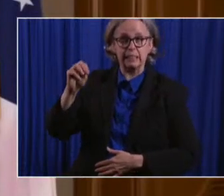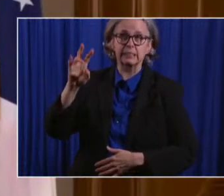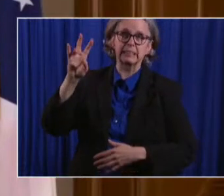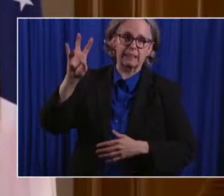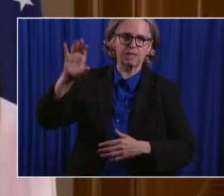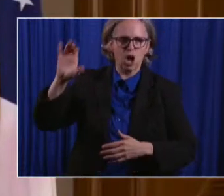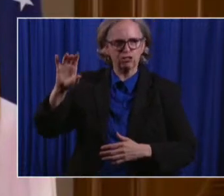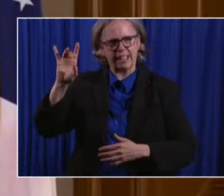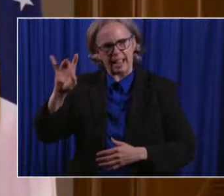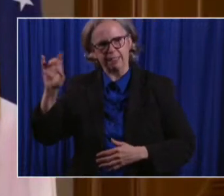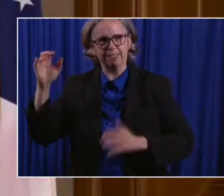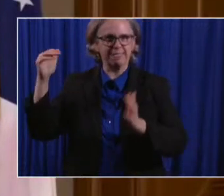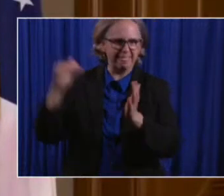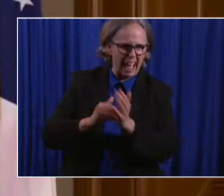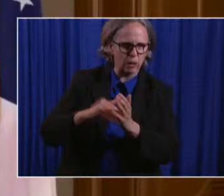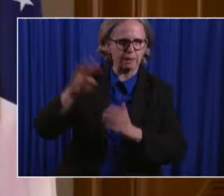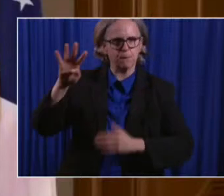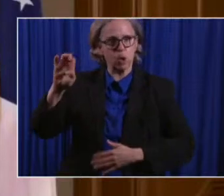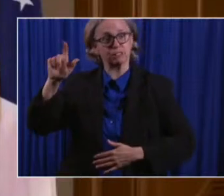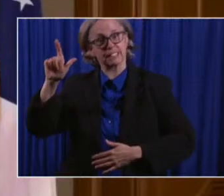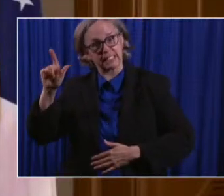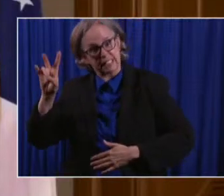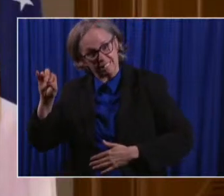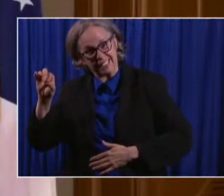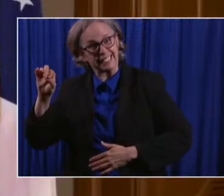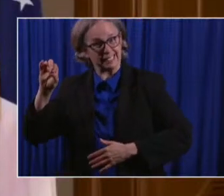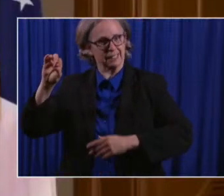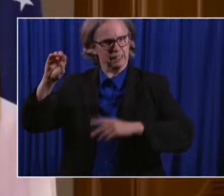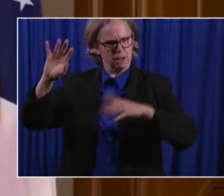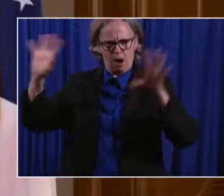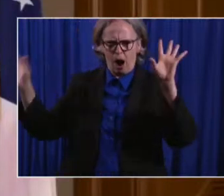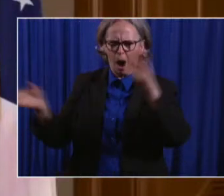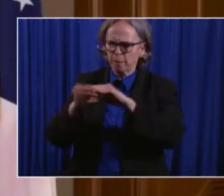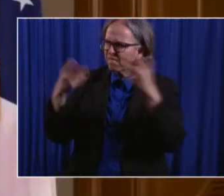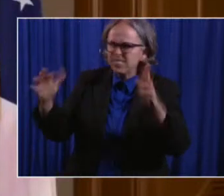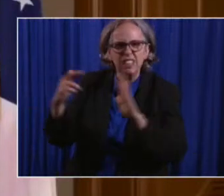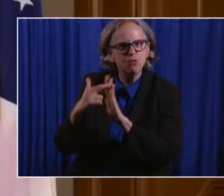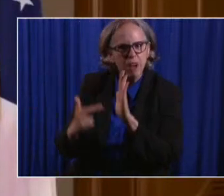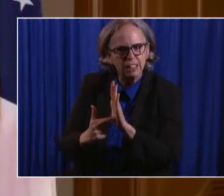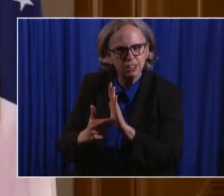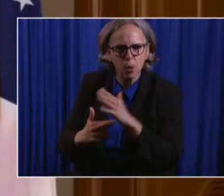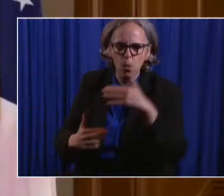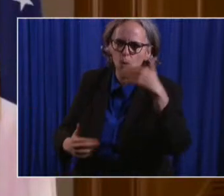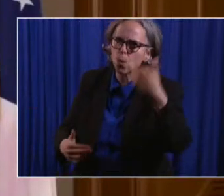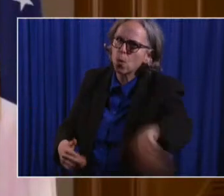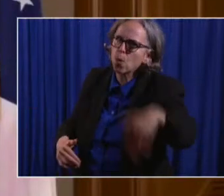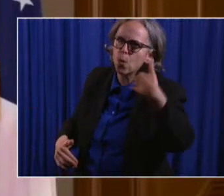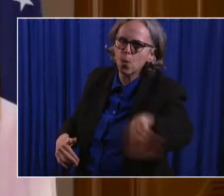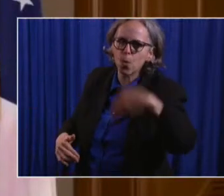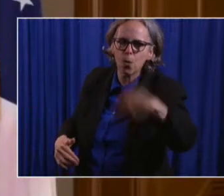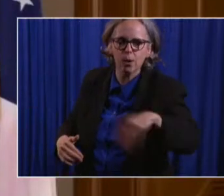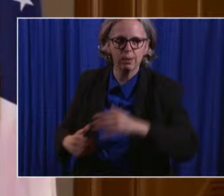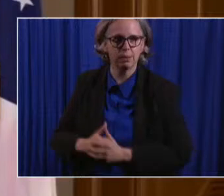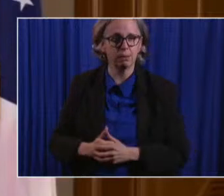2,758,470 Ohioans are in and registered. Also,